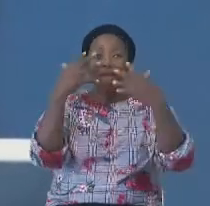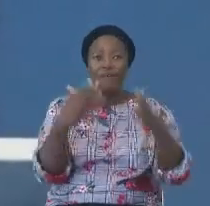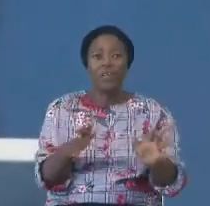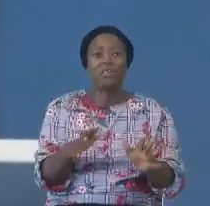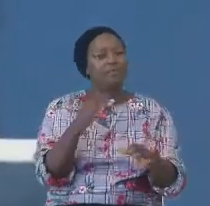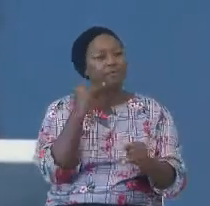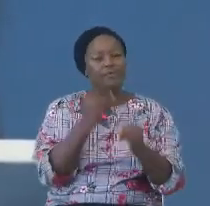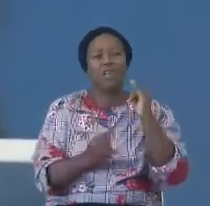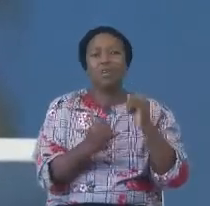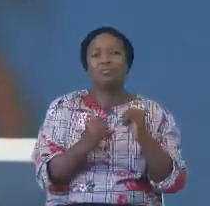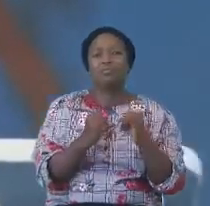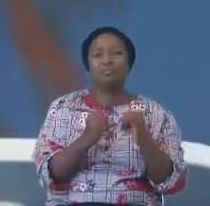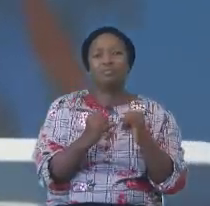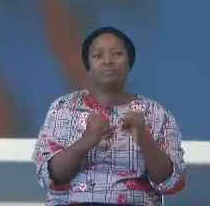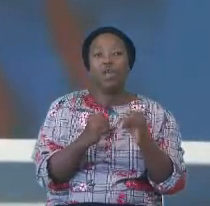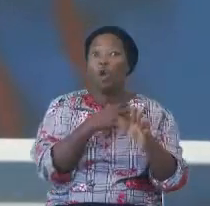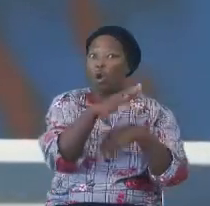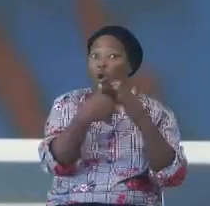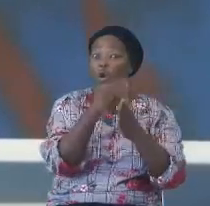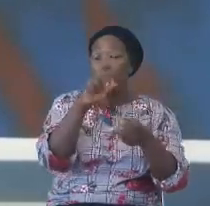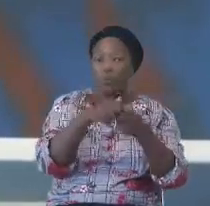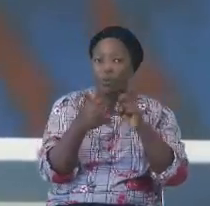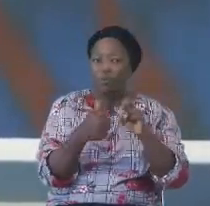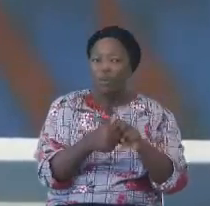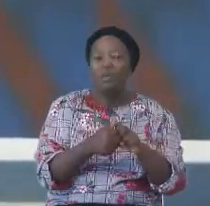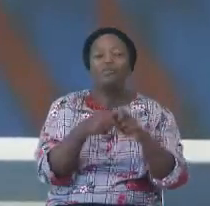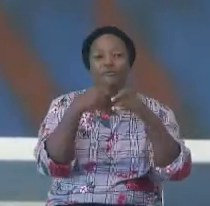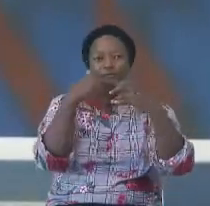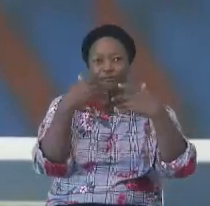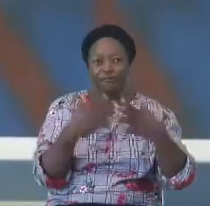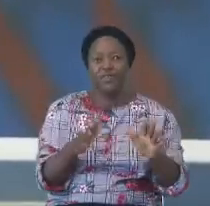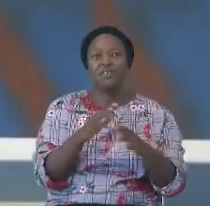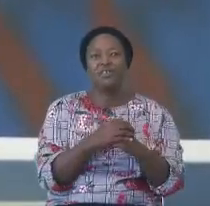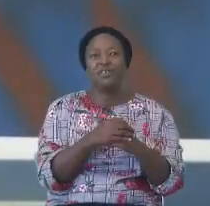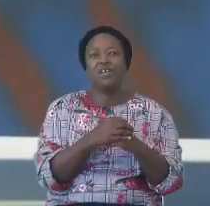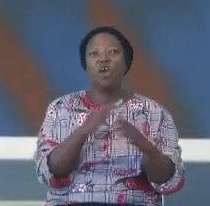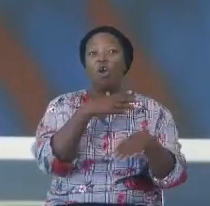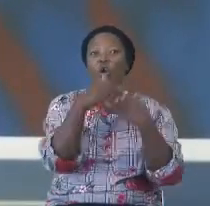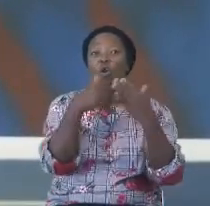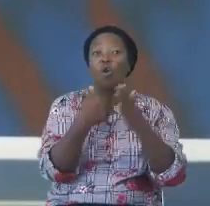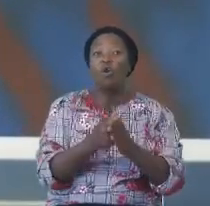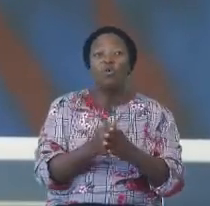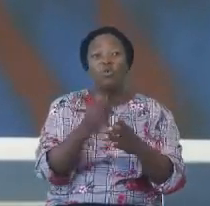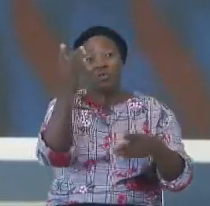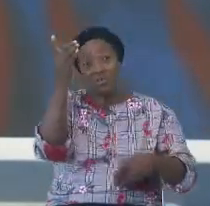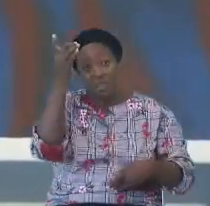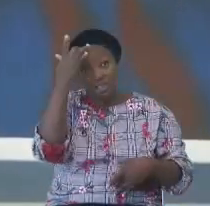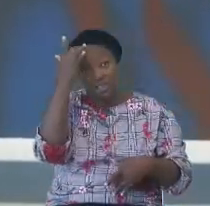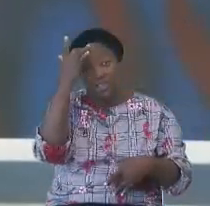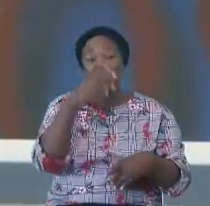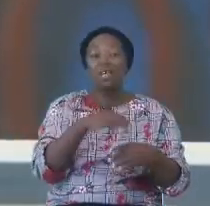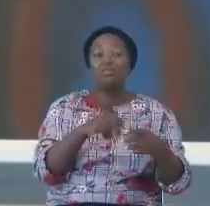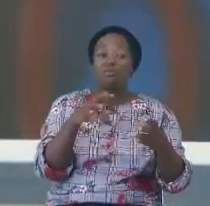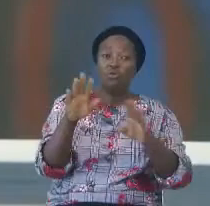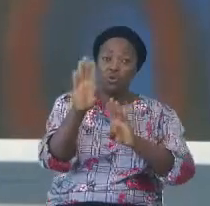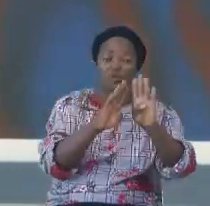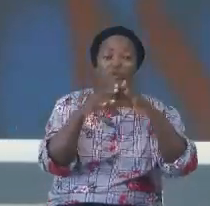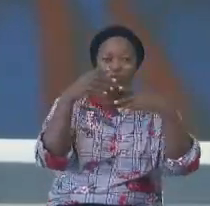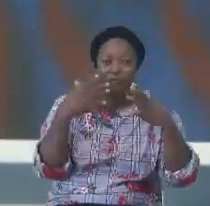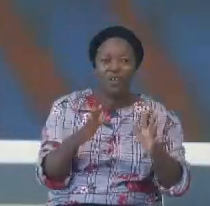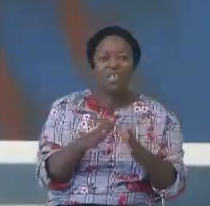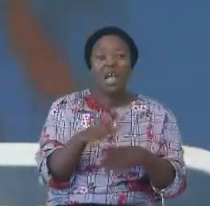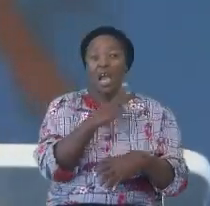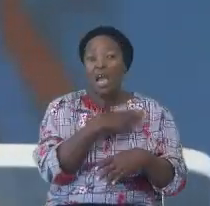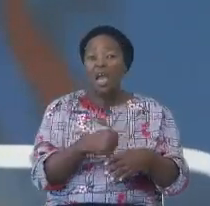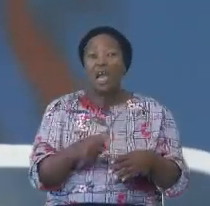said, it is finished, final. All your problems finished.